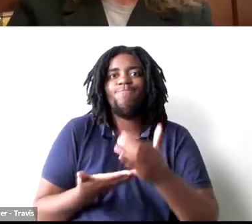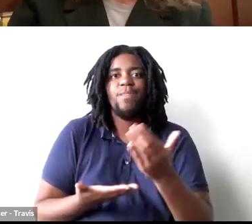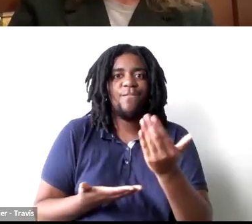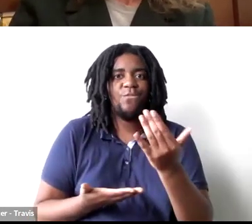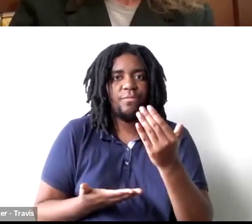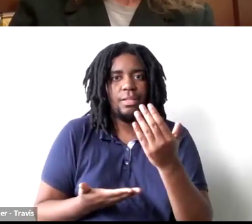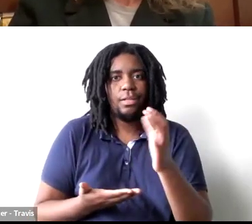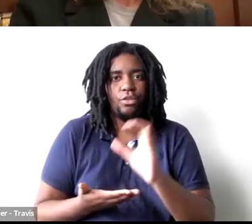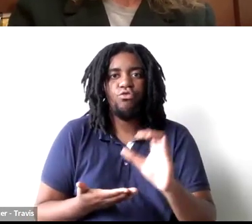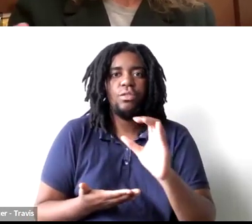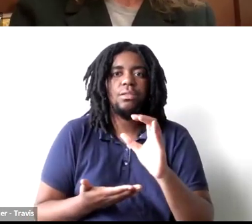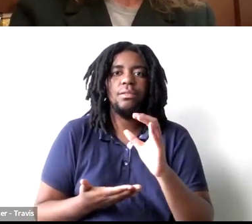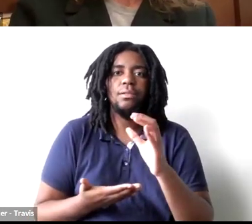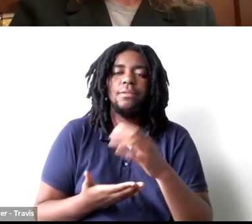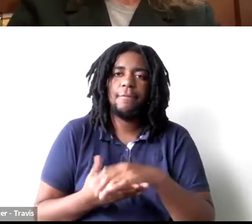collections that